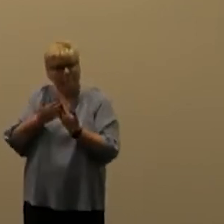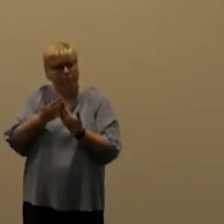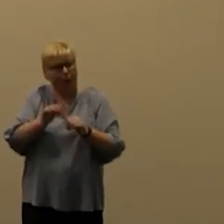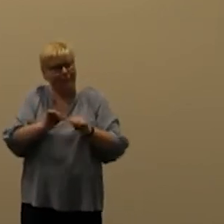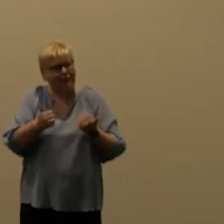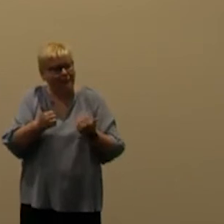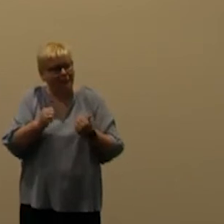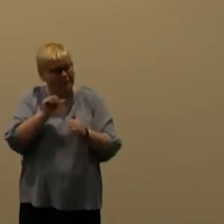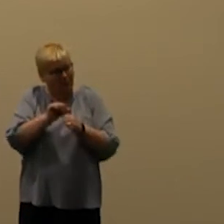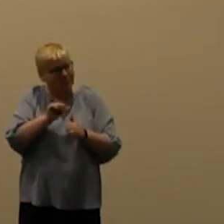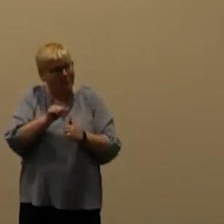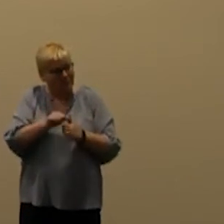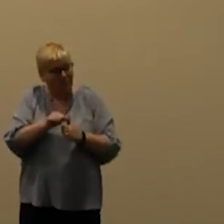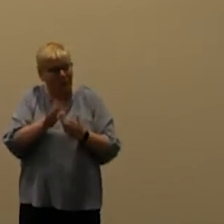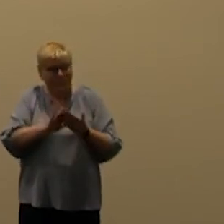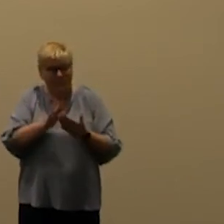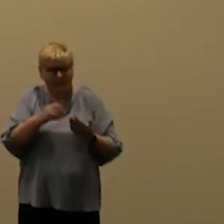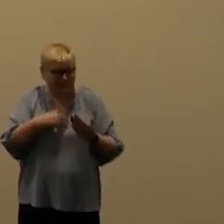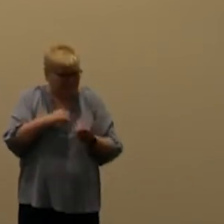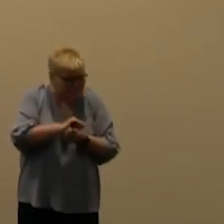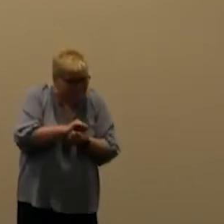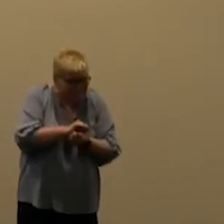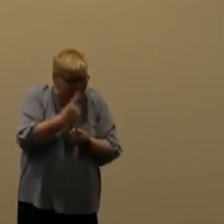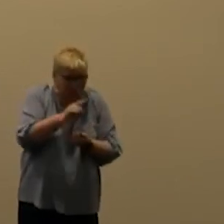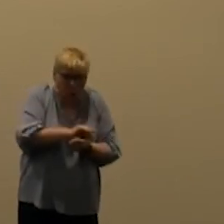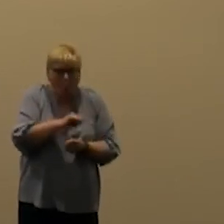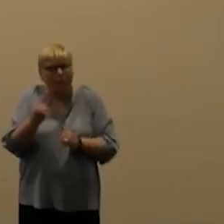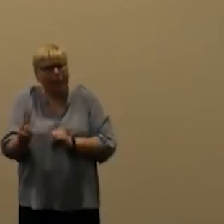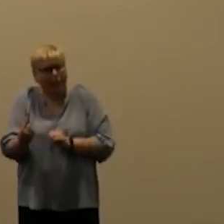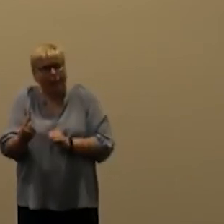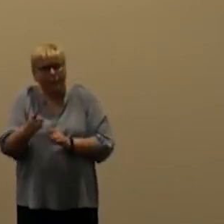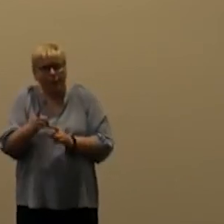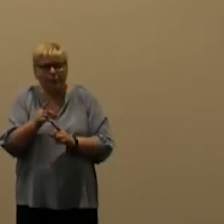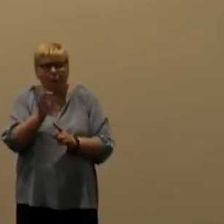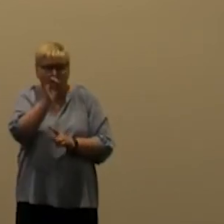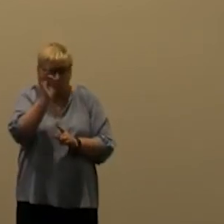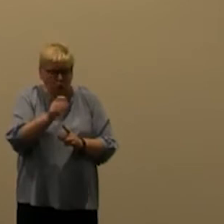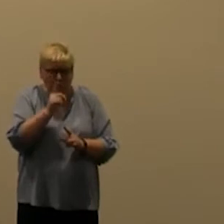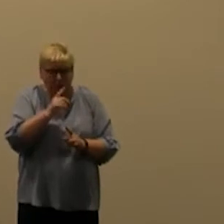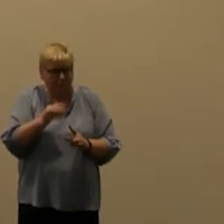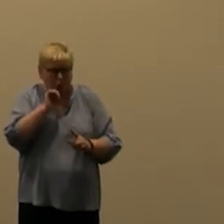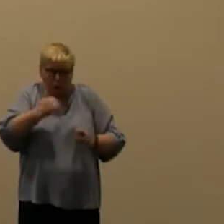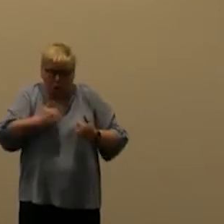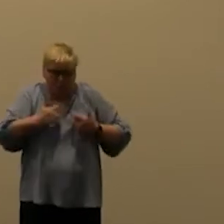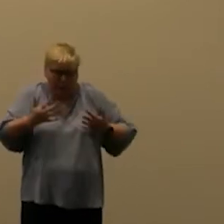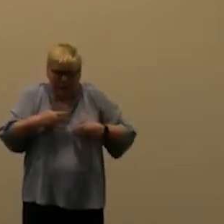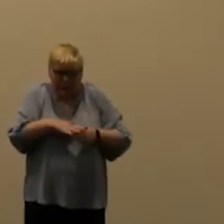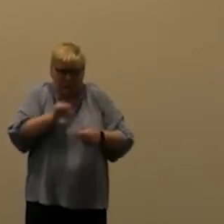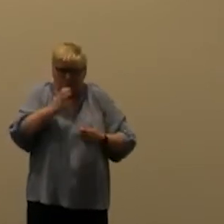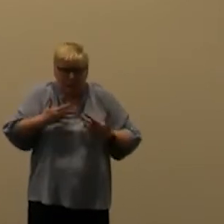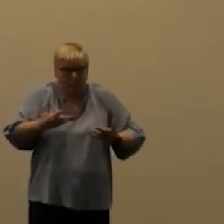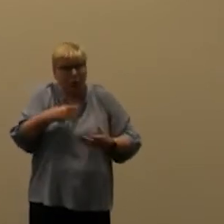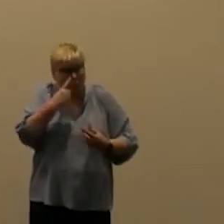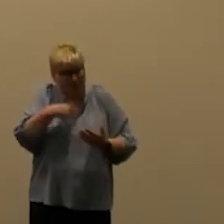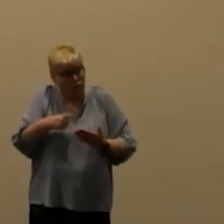have a resource to go back to. But it also means that we can see those questions being asked, guide them to the right place, provide maybe a